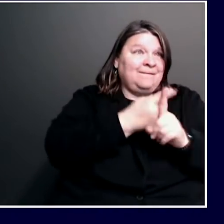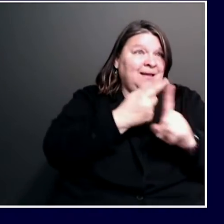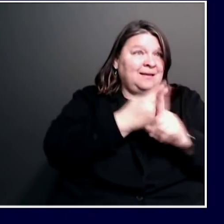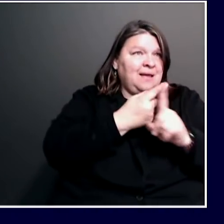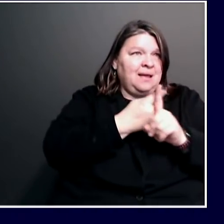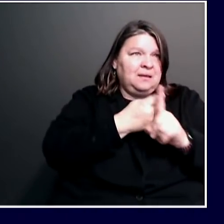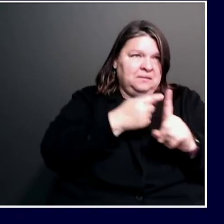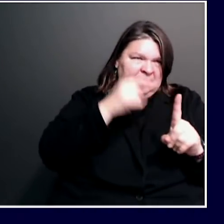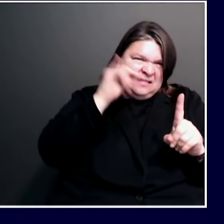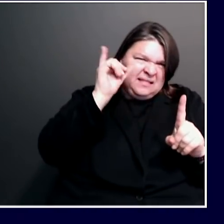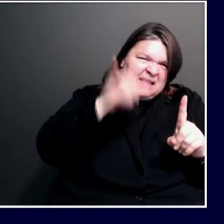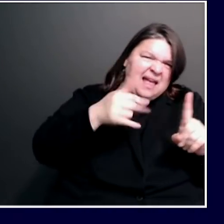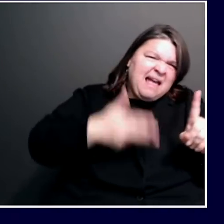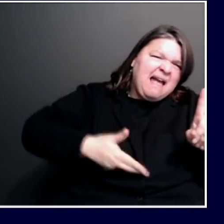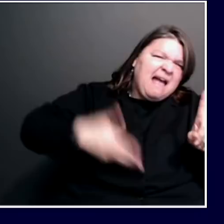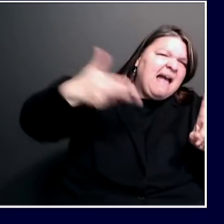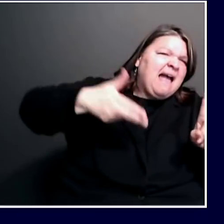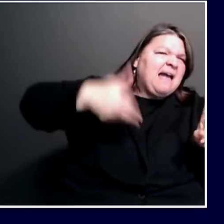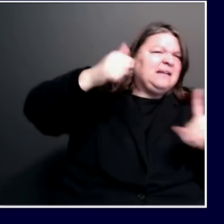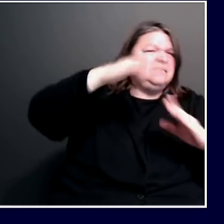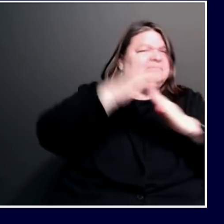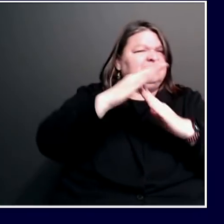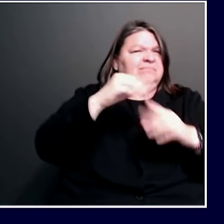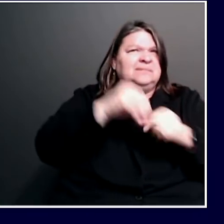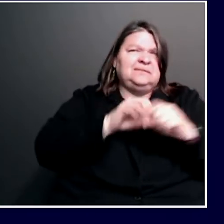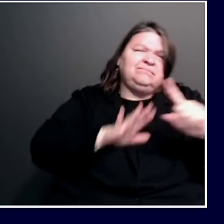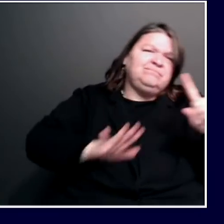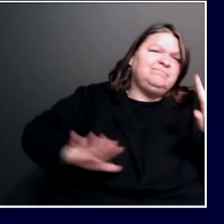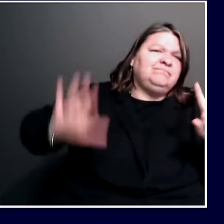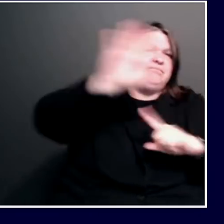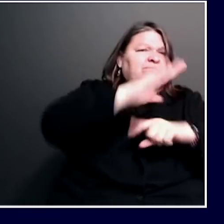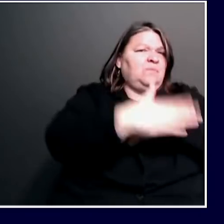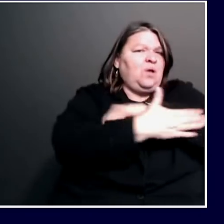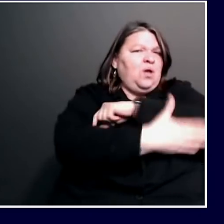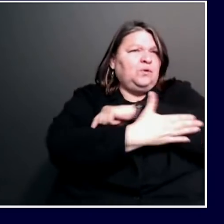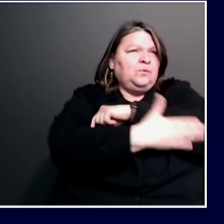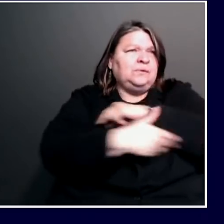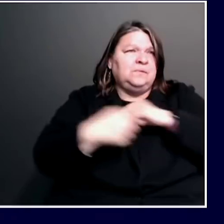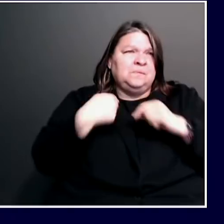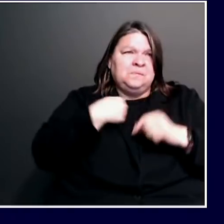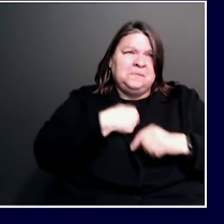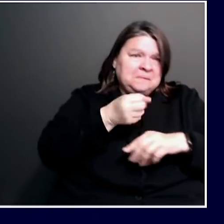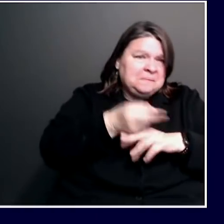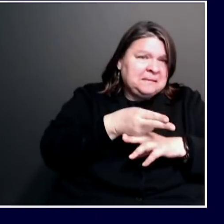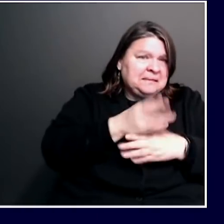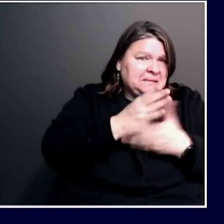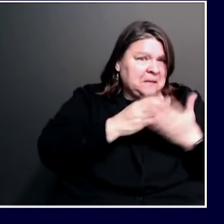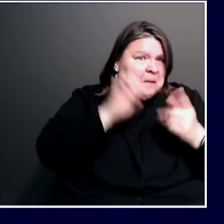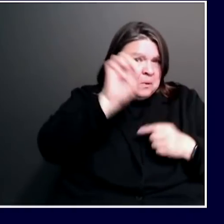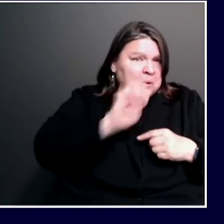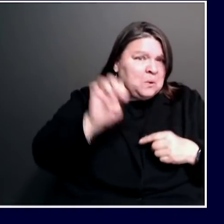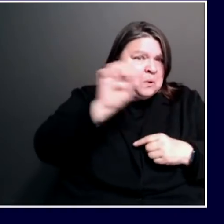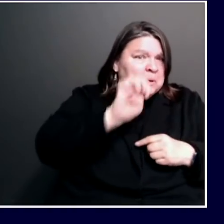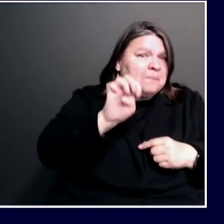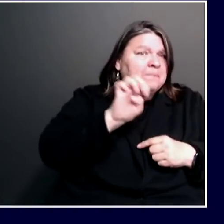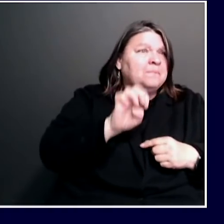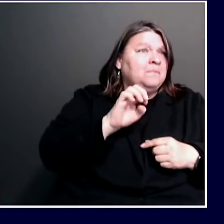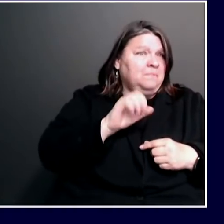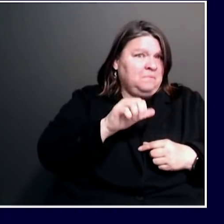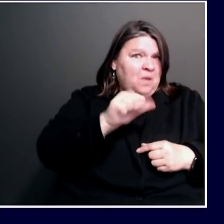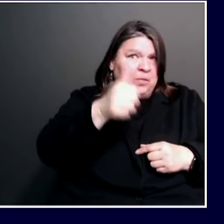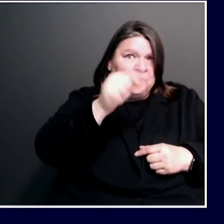that of many of the countries in Europe, even some of the countries that are suffering from this new lineage right now.